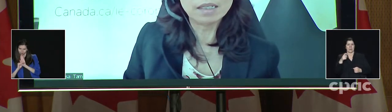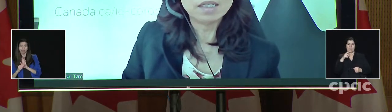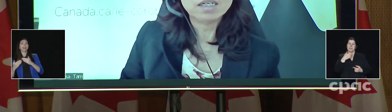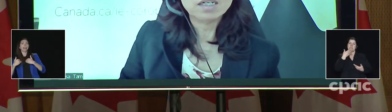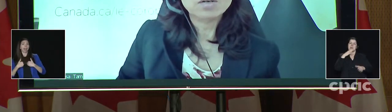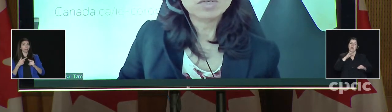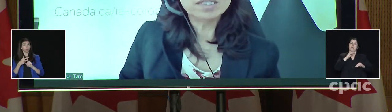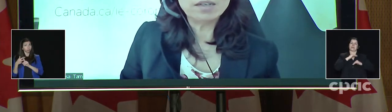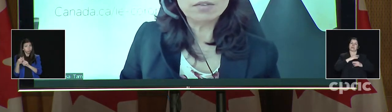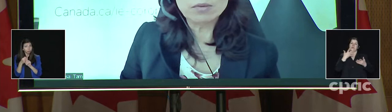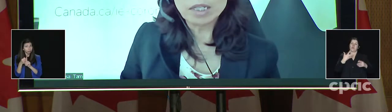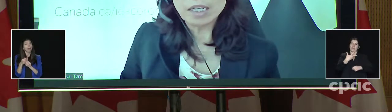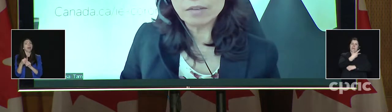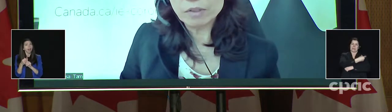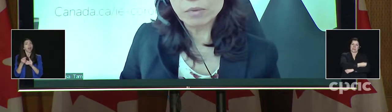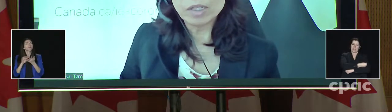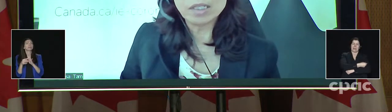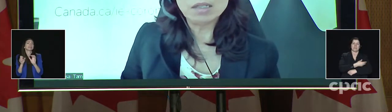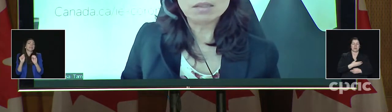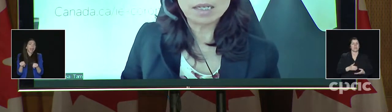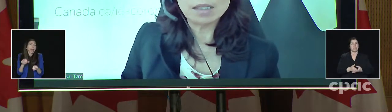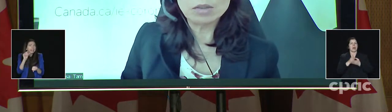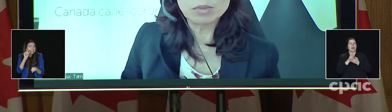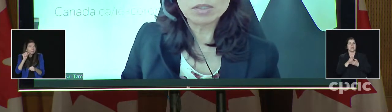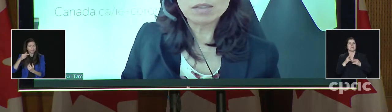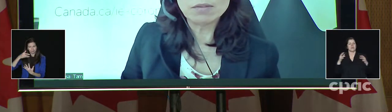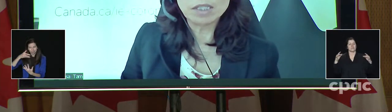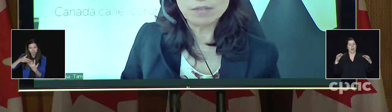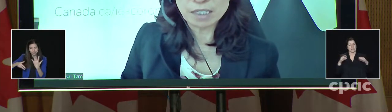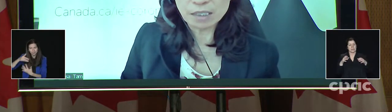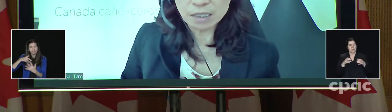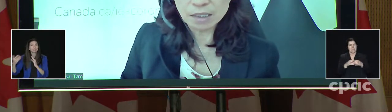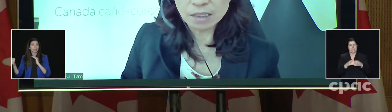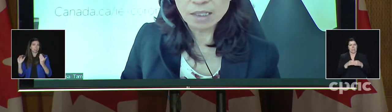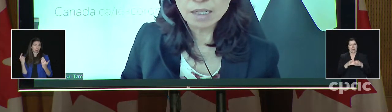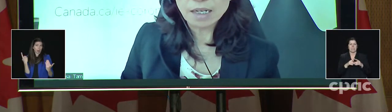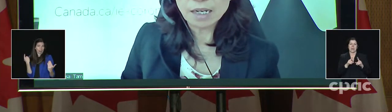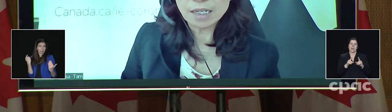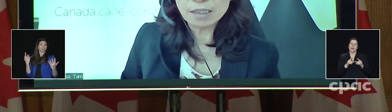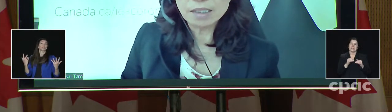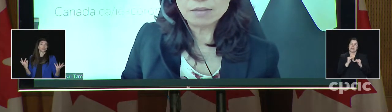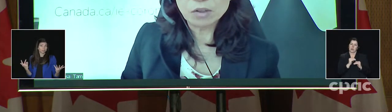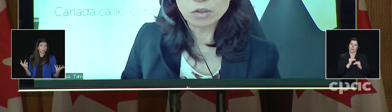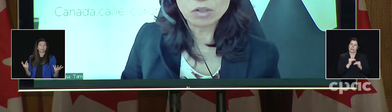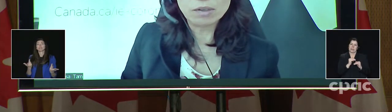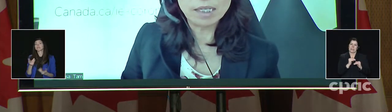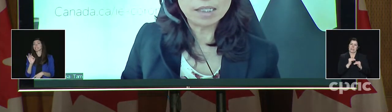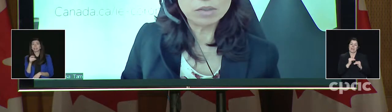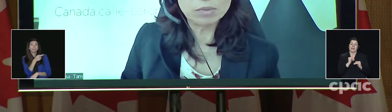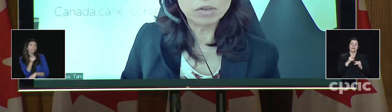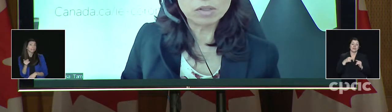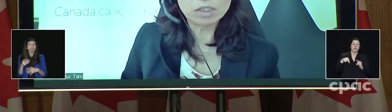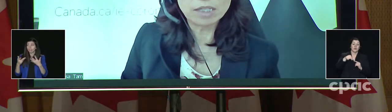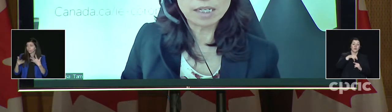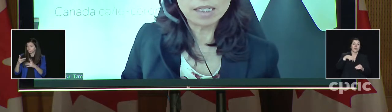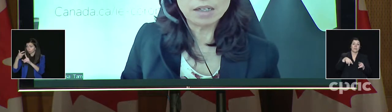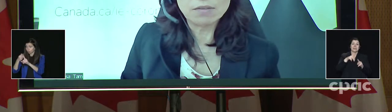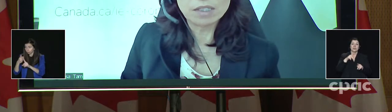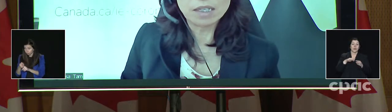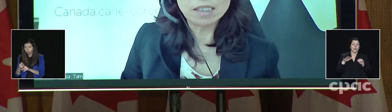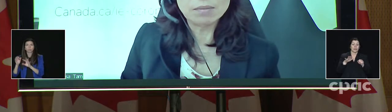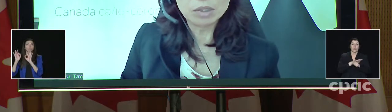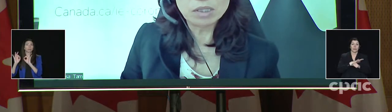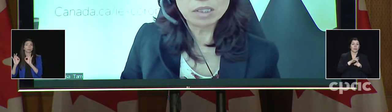safely. We're safer when everyone who is eligible is fully vaccinated, and if all who are eligible also get